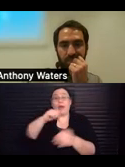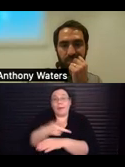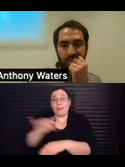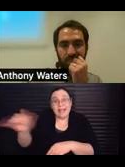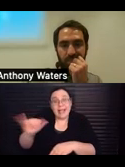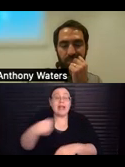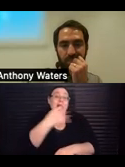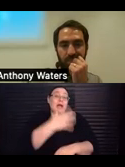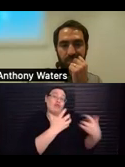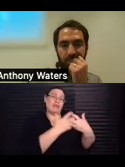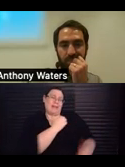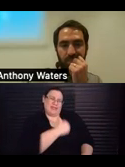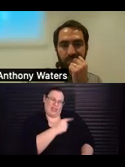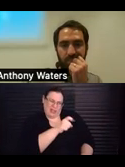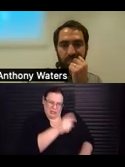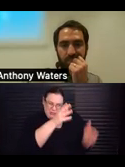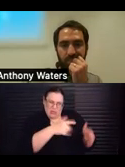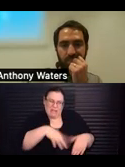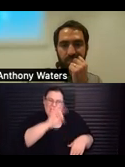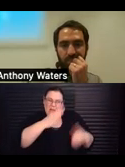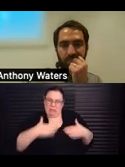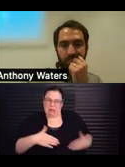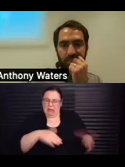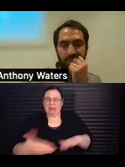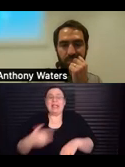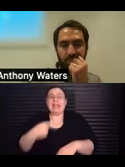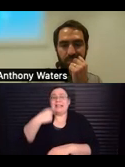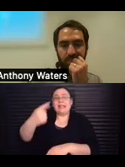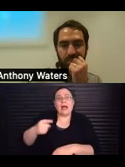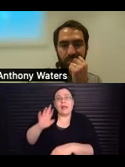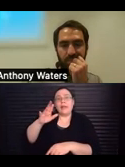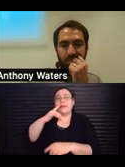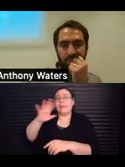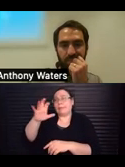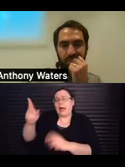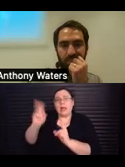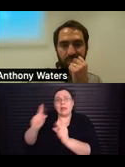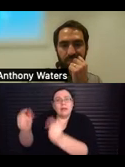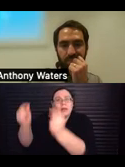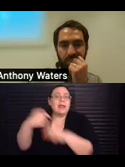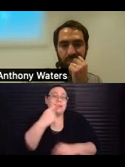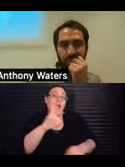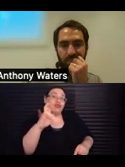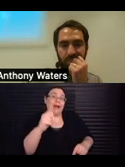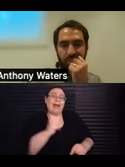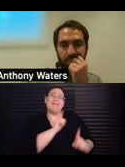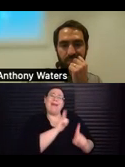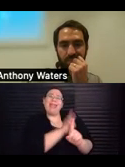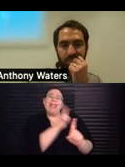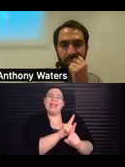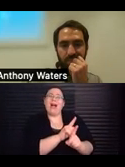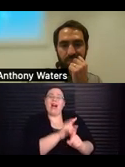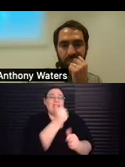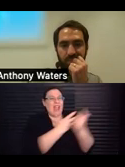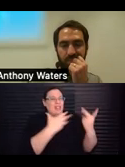I'm sorry he had to be the one to find the body. Tell the blood, be quick about it already. Tell Ryan, my love, that everything has his